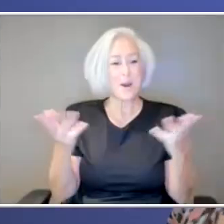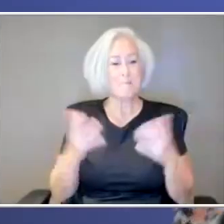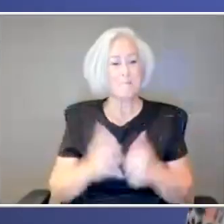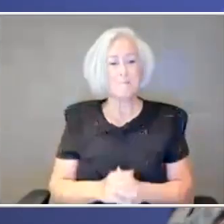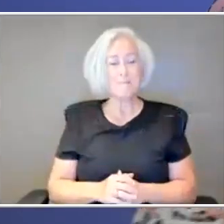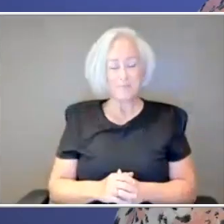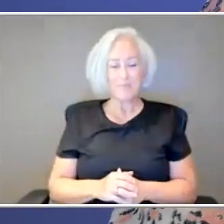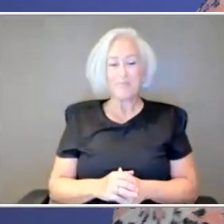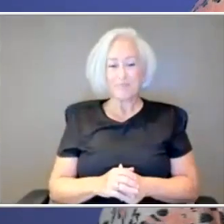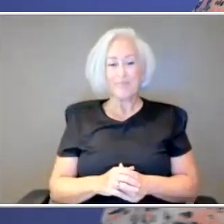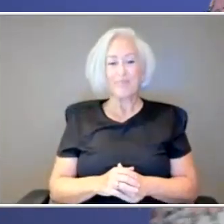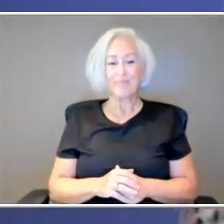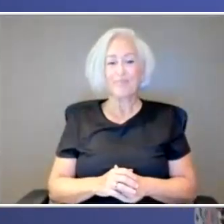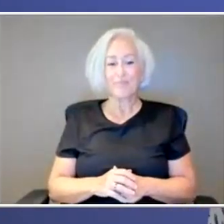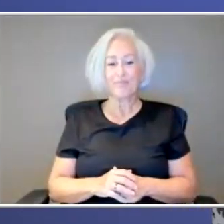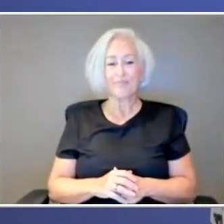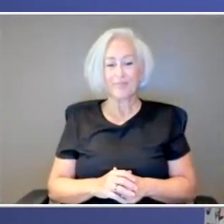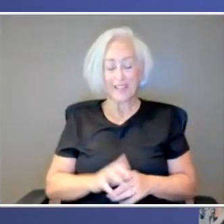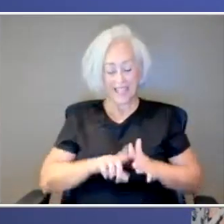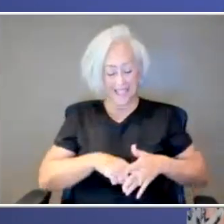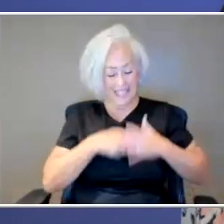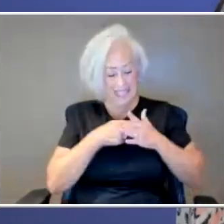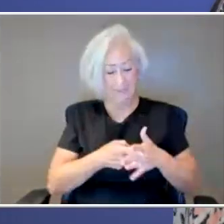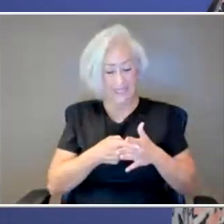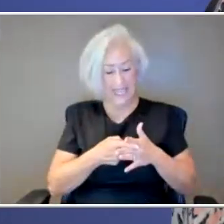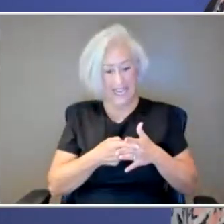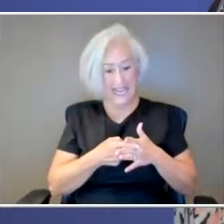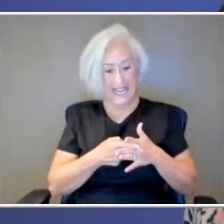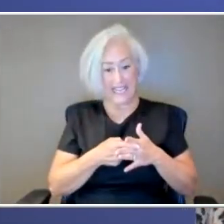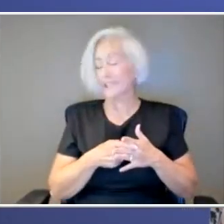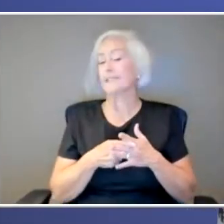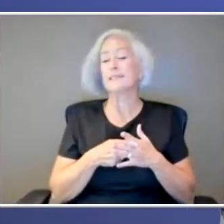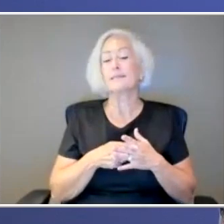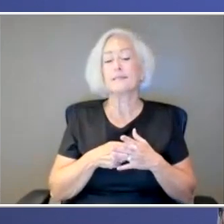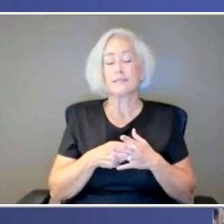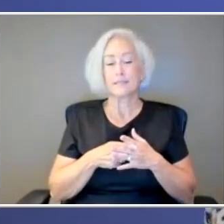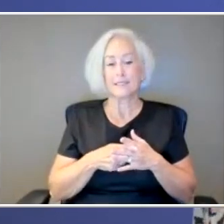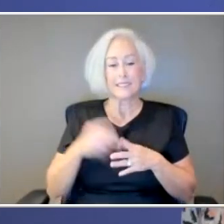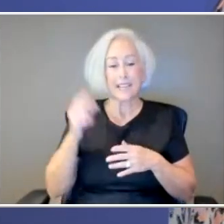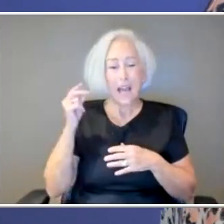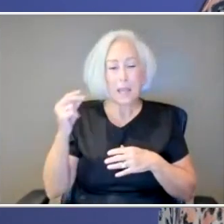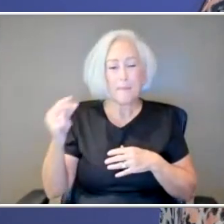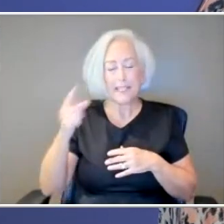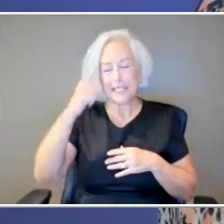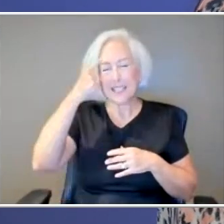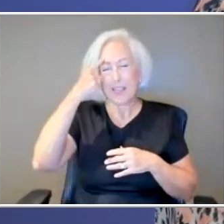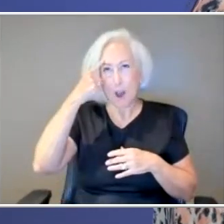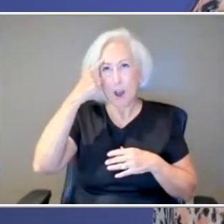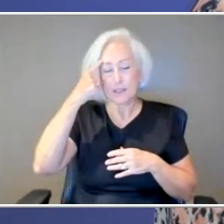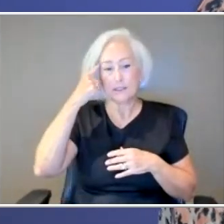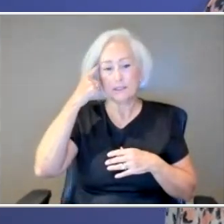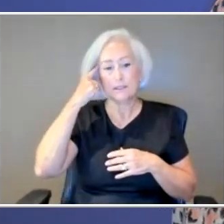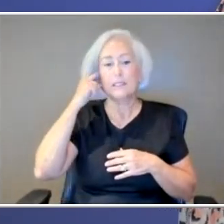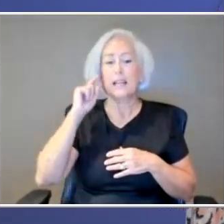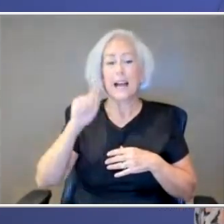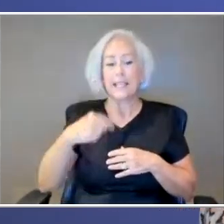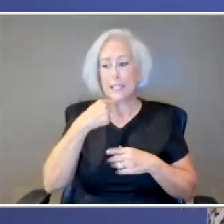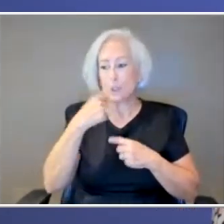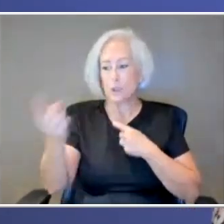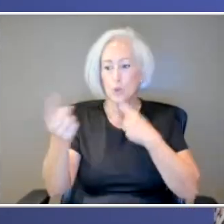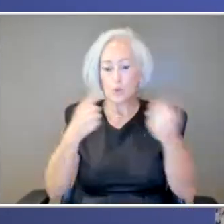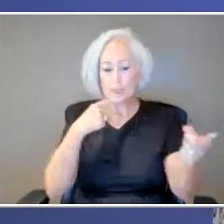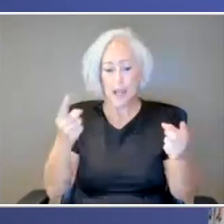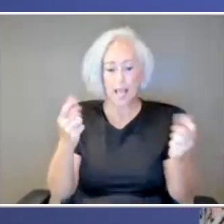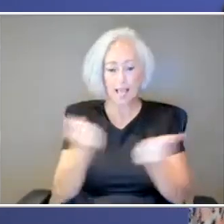in the beginning when this first started, I immediately started thinking, like, I've got to tell every woman I